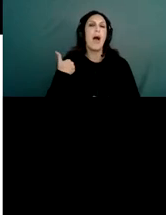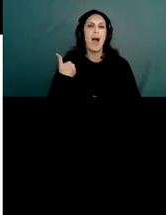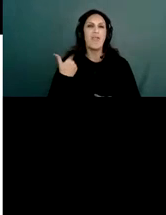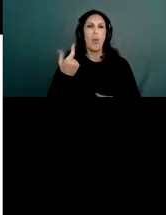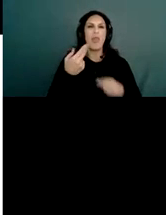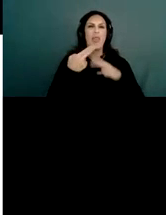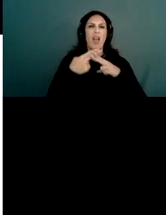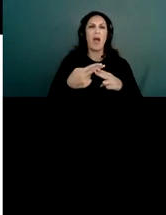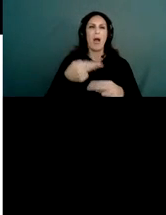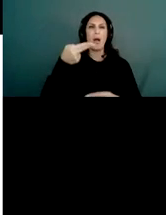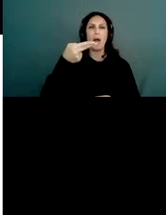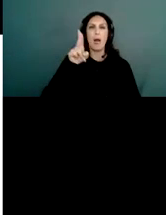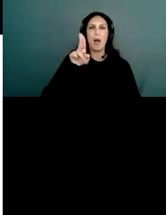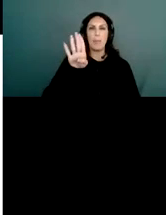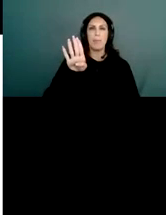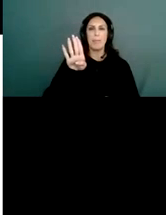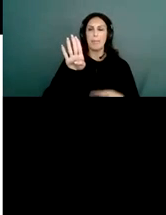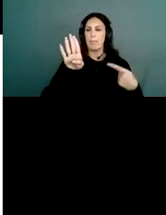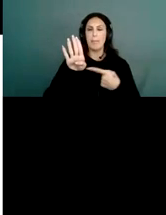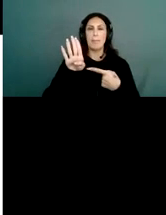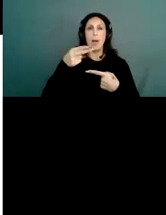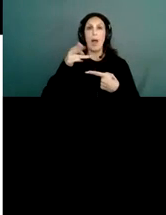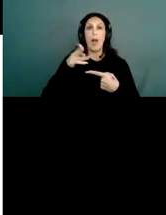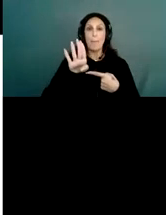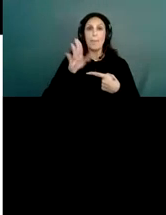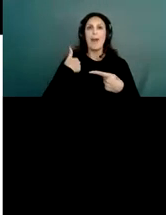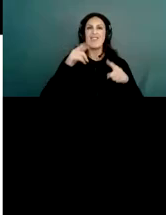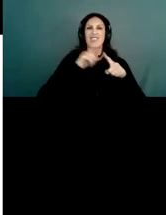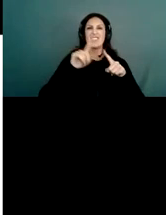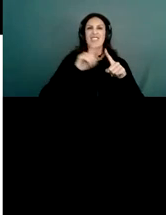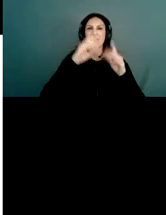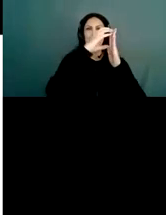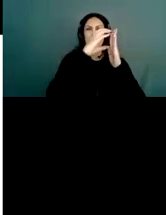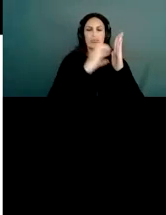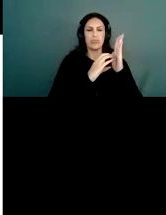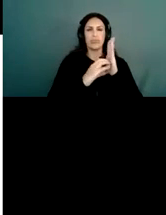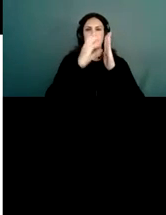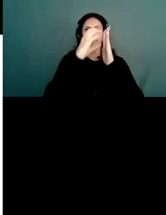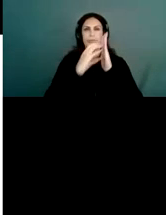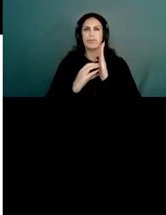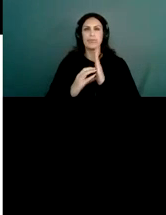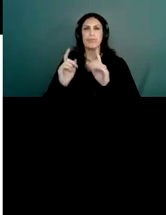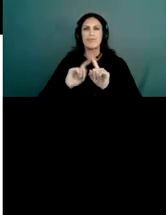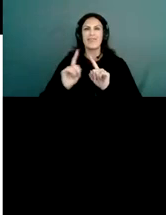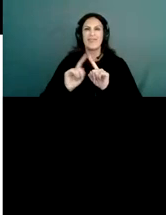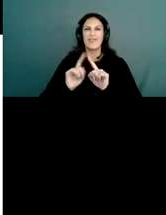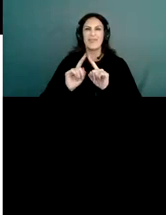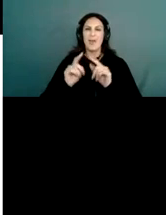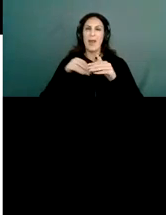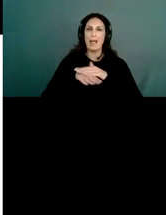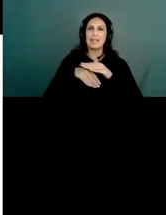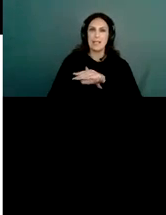for you to access important information. We're going to go take a look at some of those resources in a